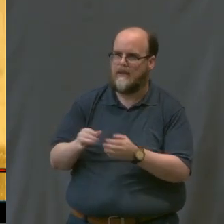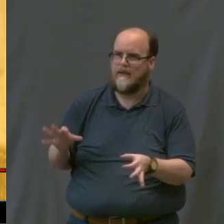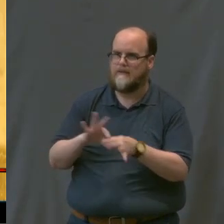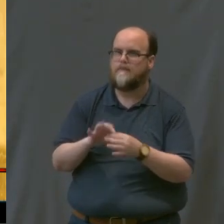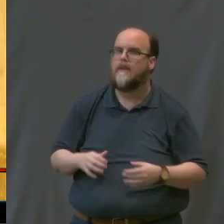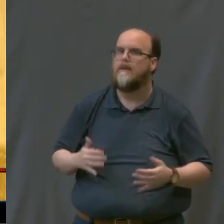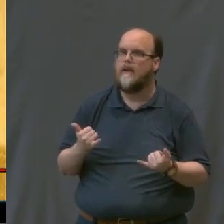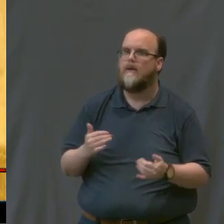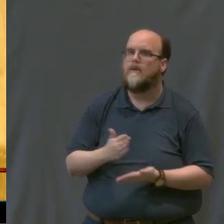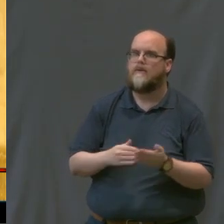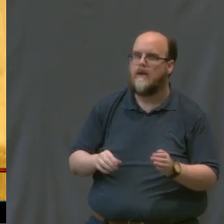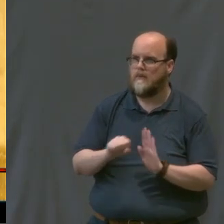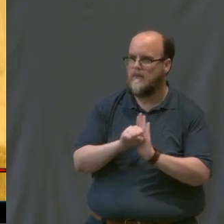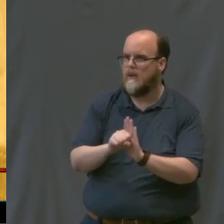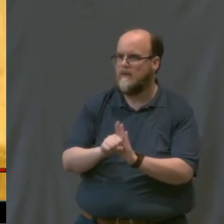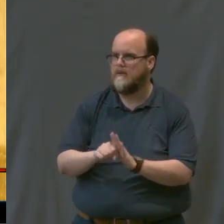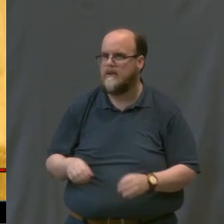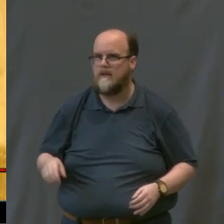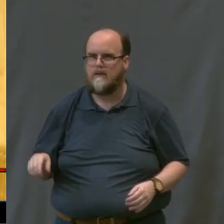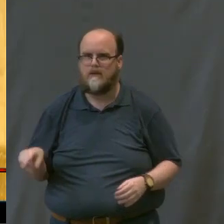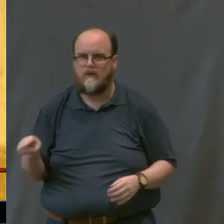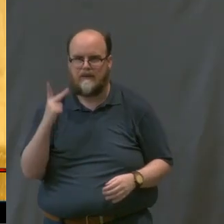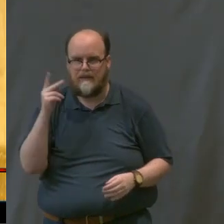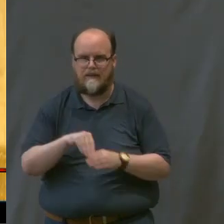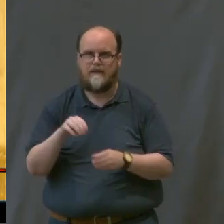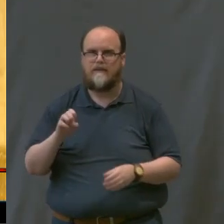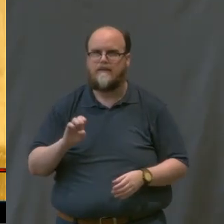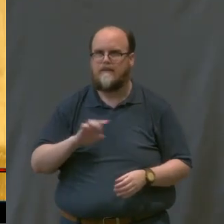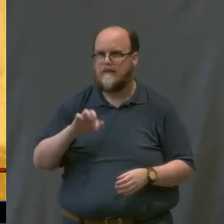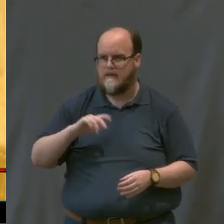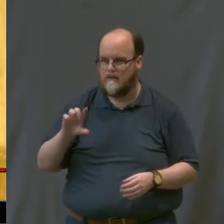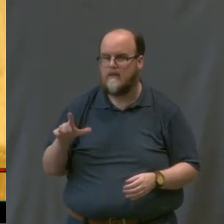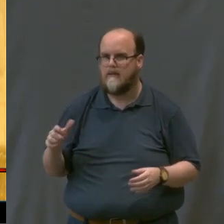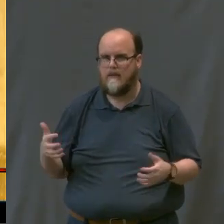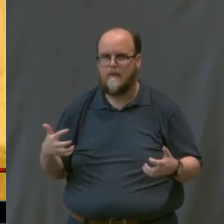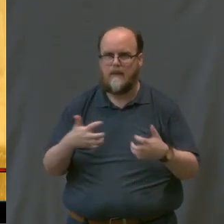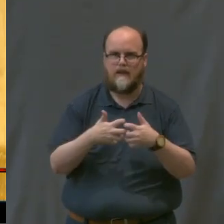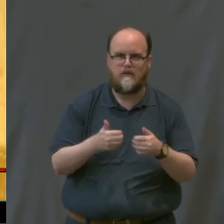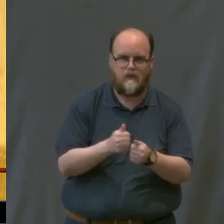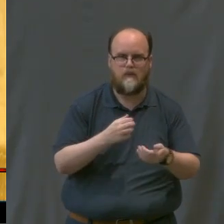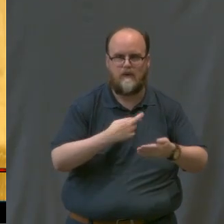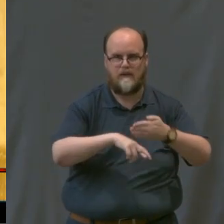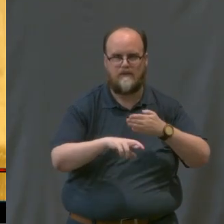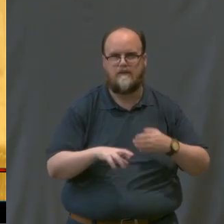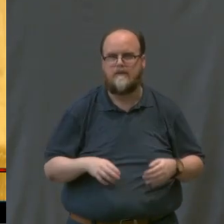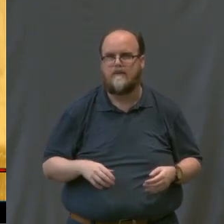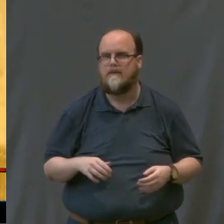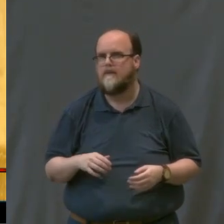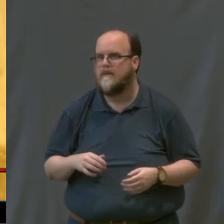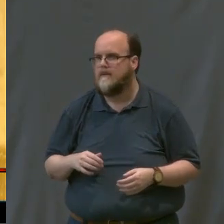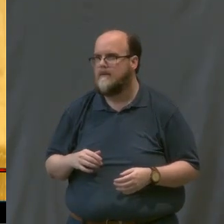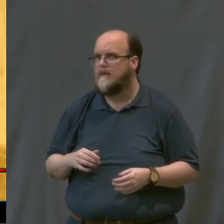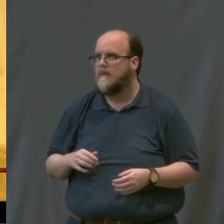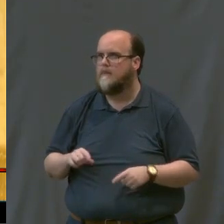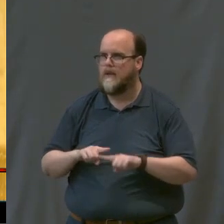there is some symbology you see in Ezekiel that matches some things you see in